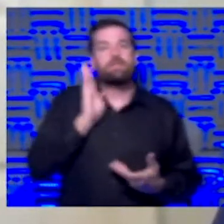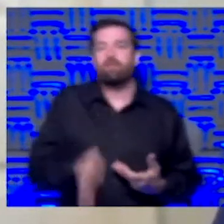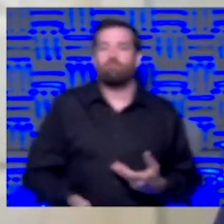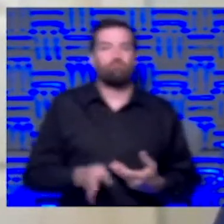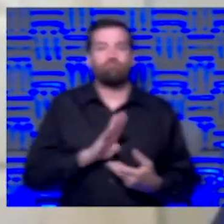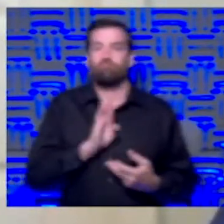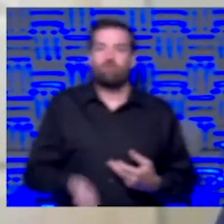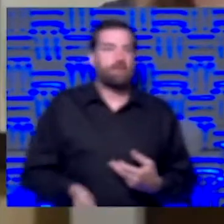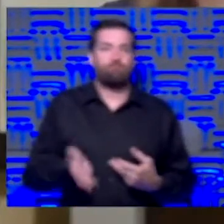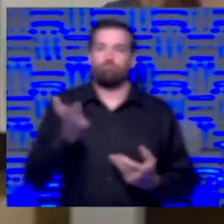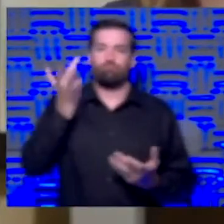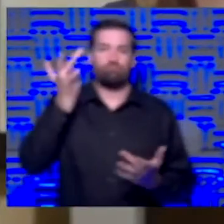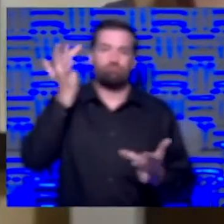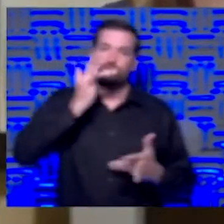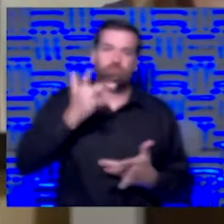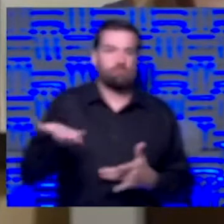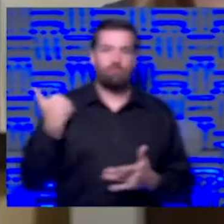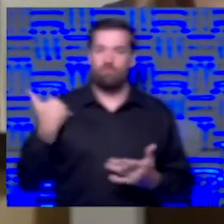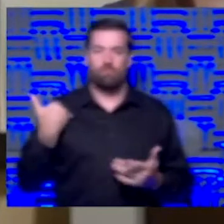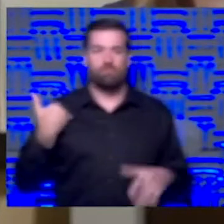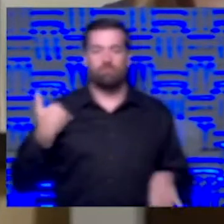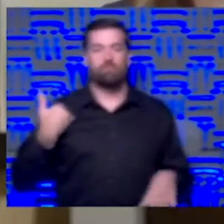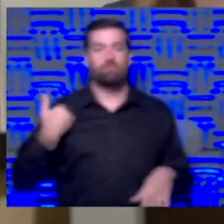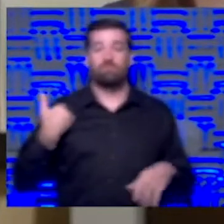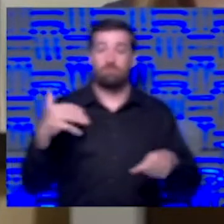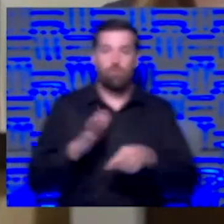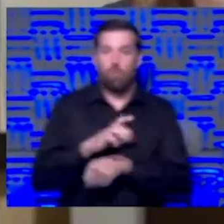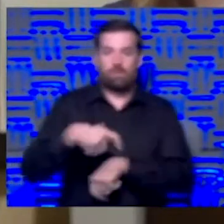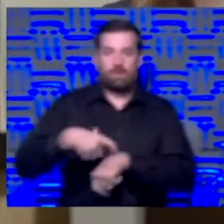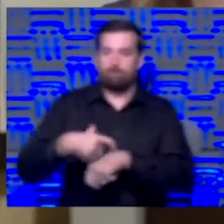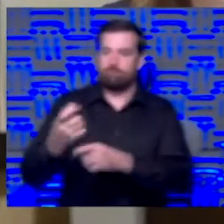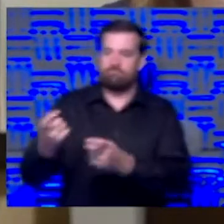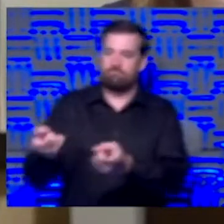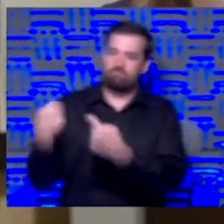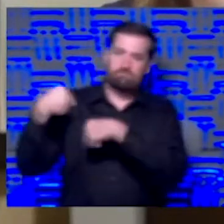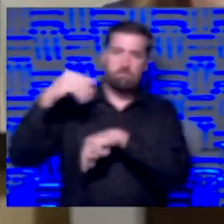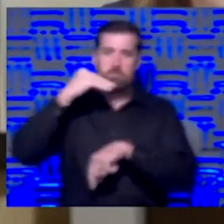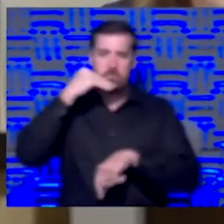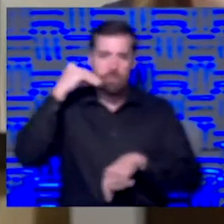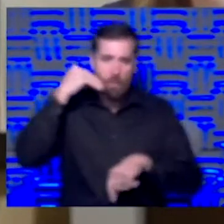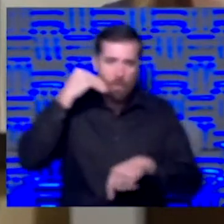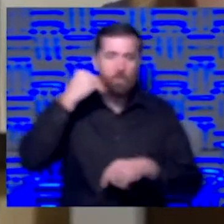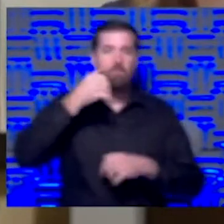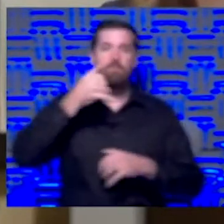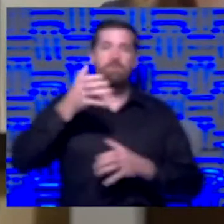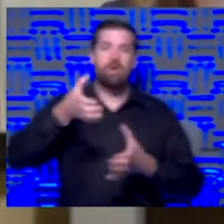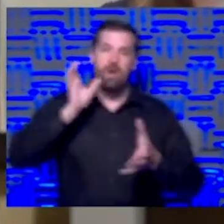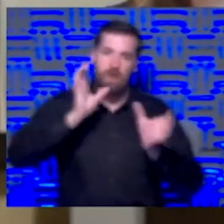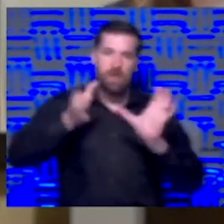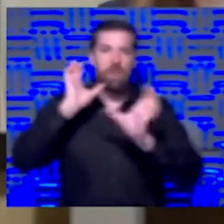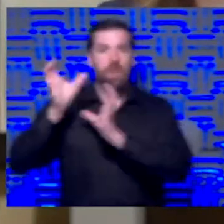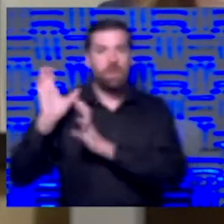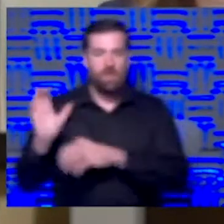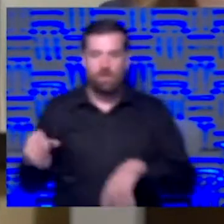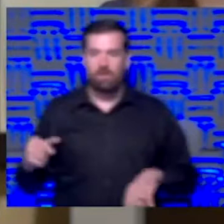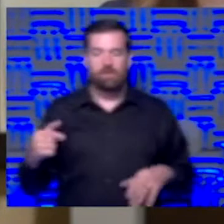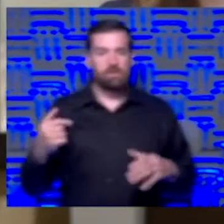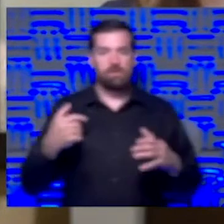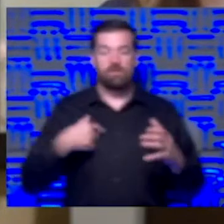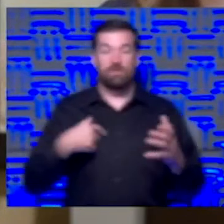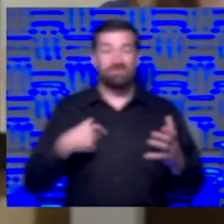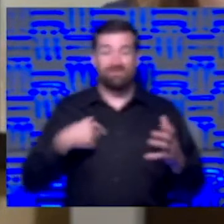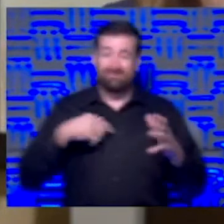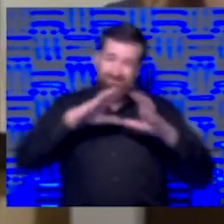kind of illness like that. The whole time I was just being told, go home, rest, quarantine, and drink fluids. So I'm going through a worldwide